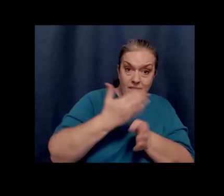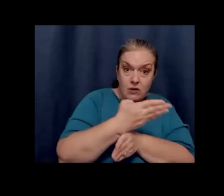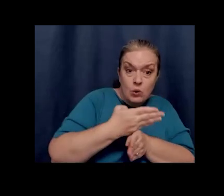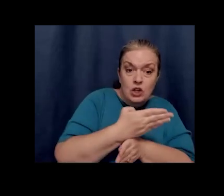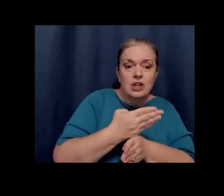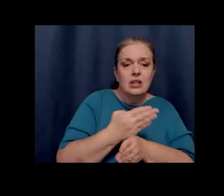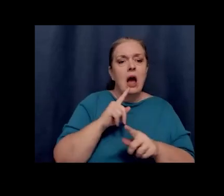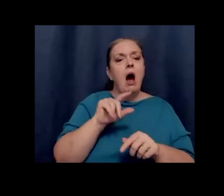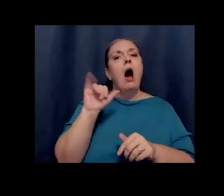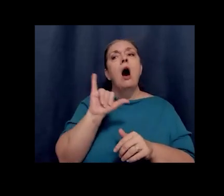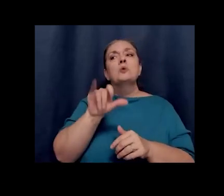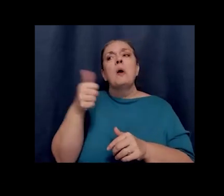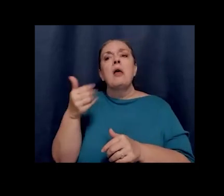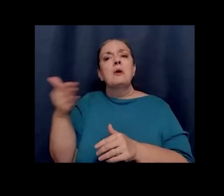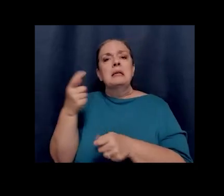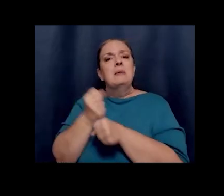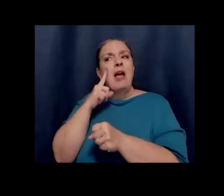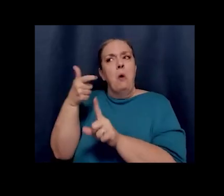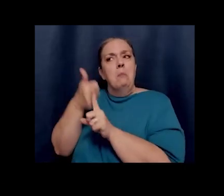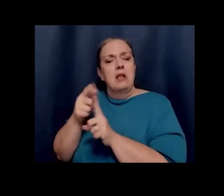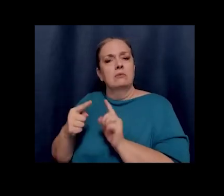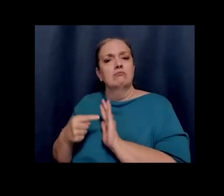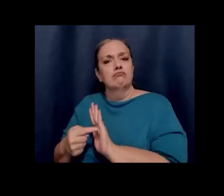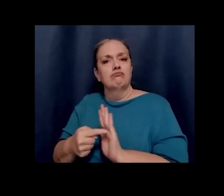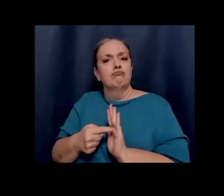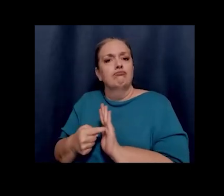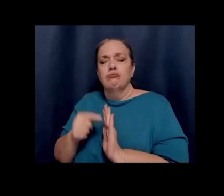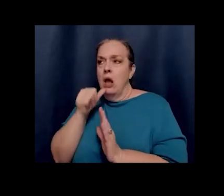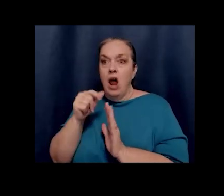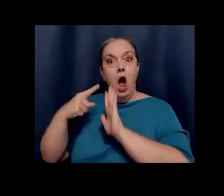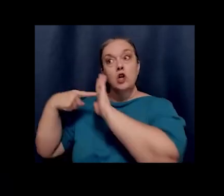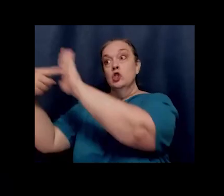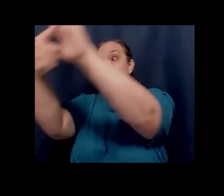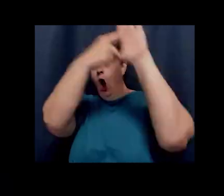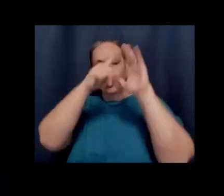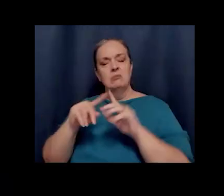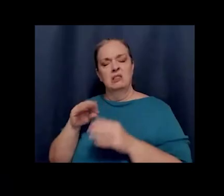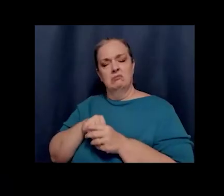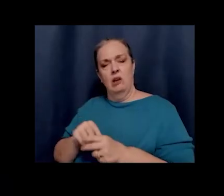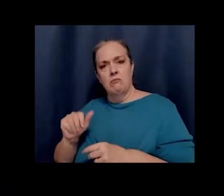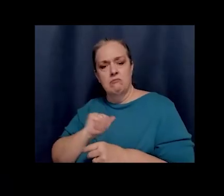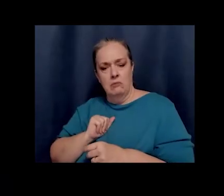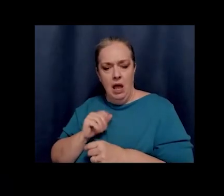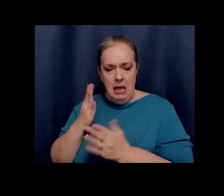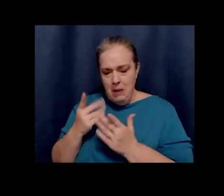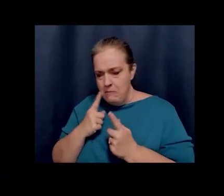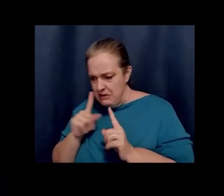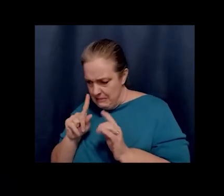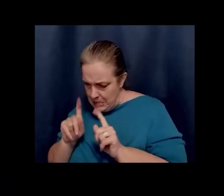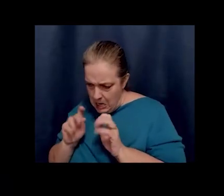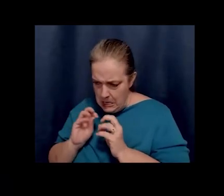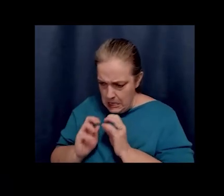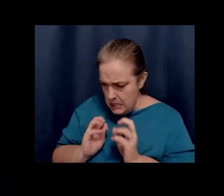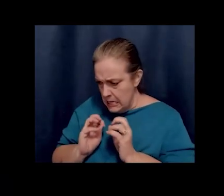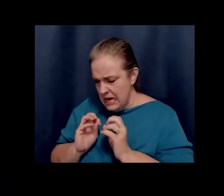sold, providing opportunities to not only see successful works, but experiments that might have been abandoned. You